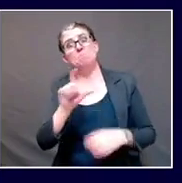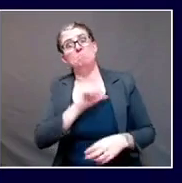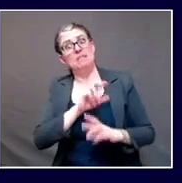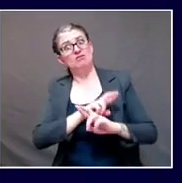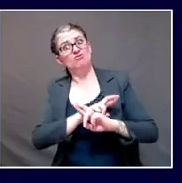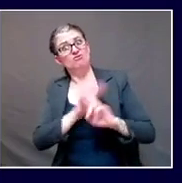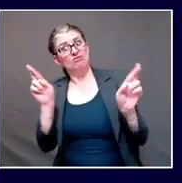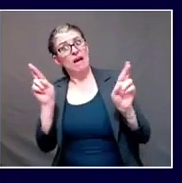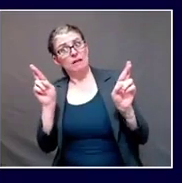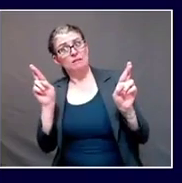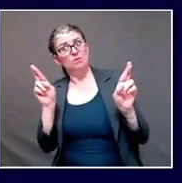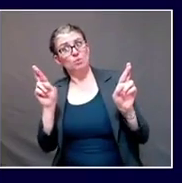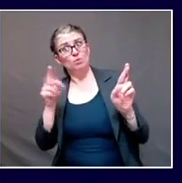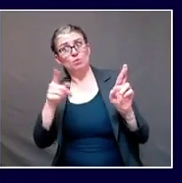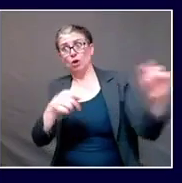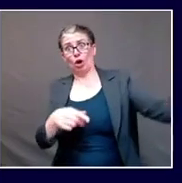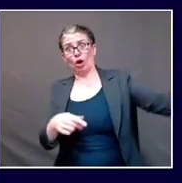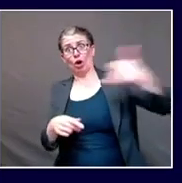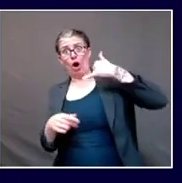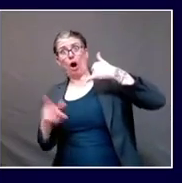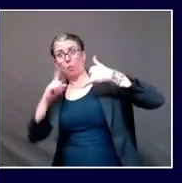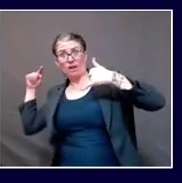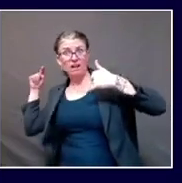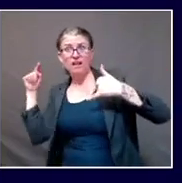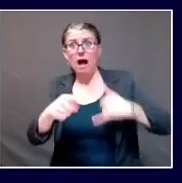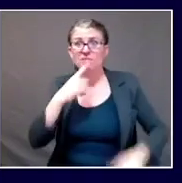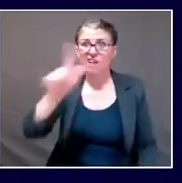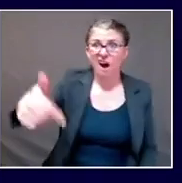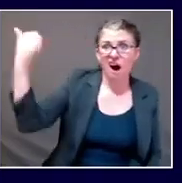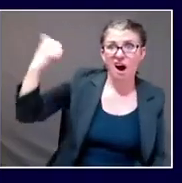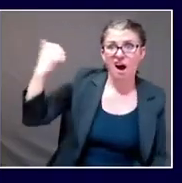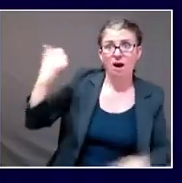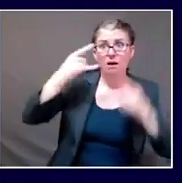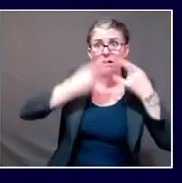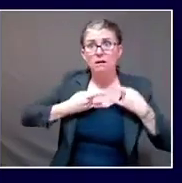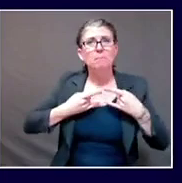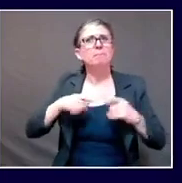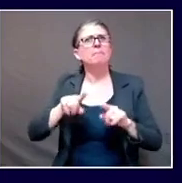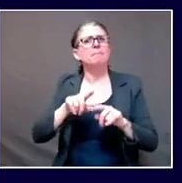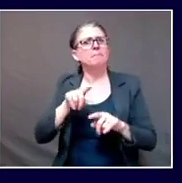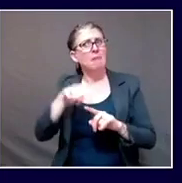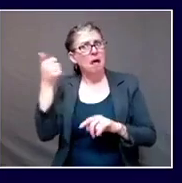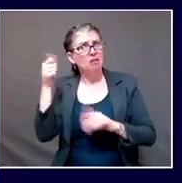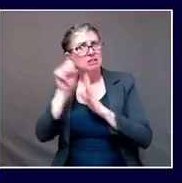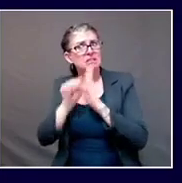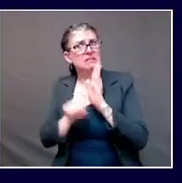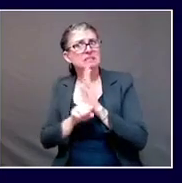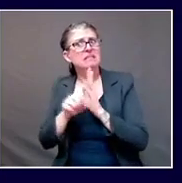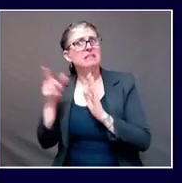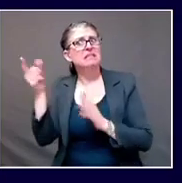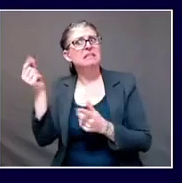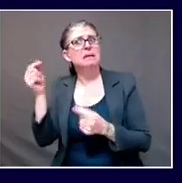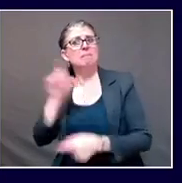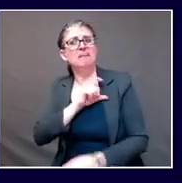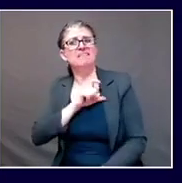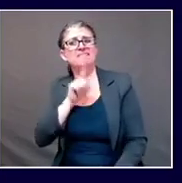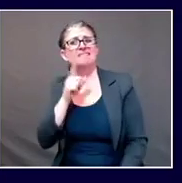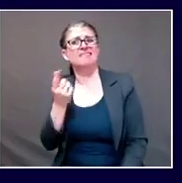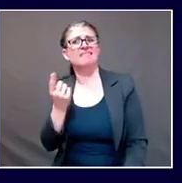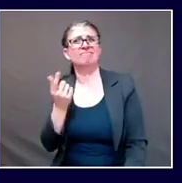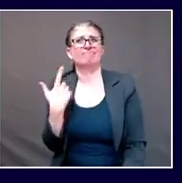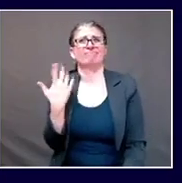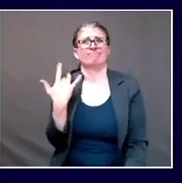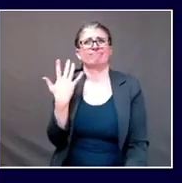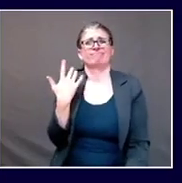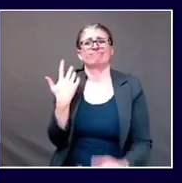police have decided they are not going to enforce this in some places. Are you confident